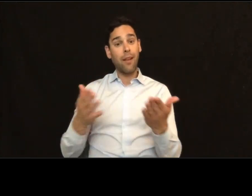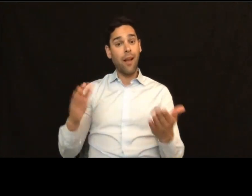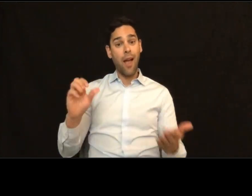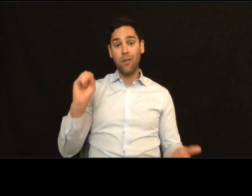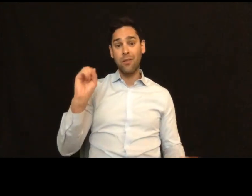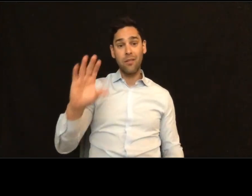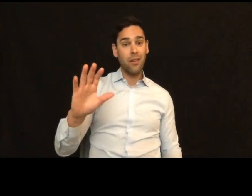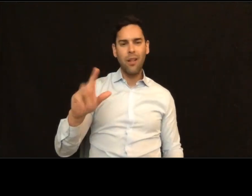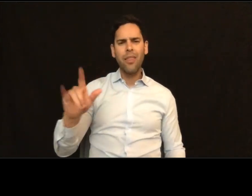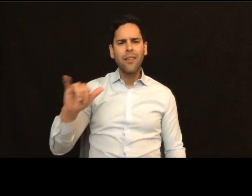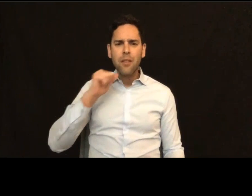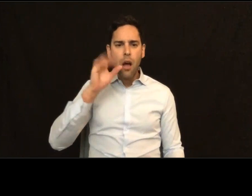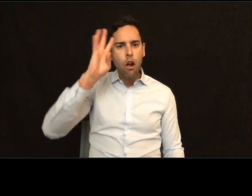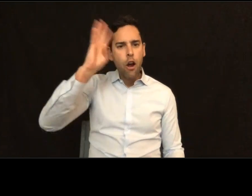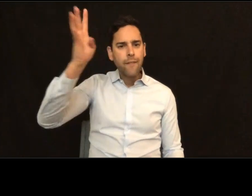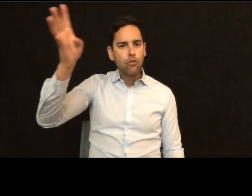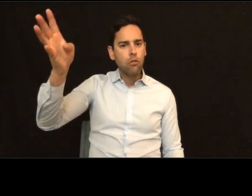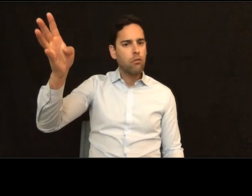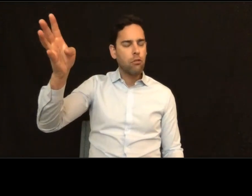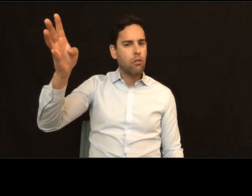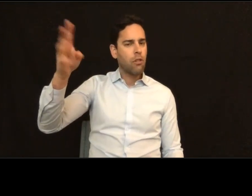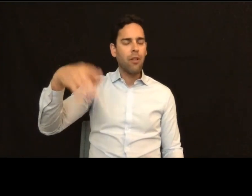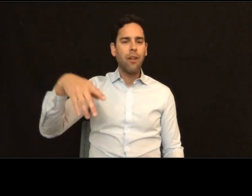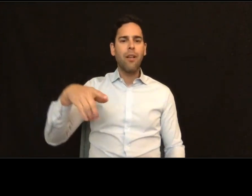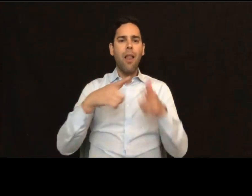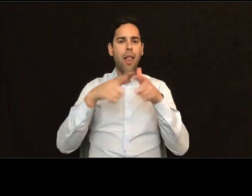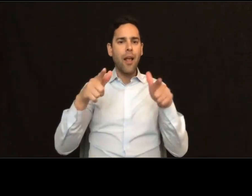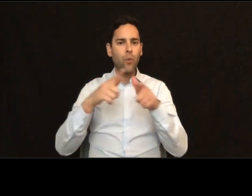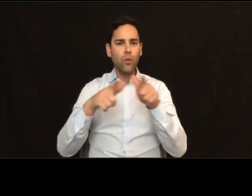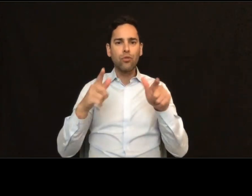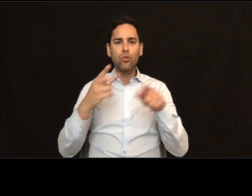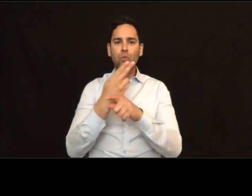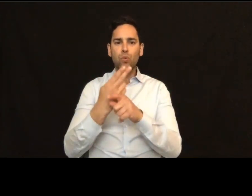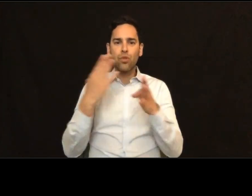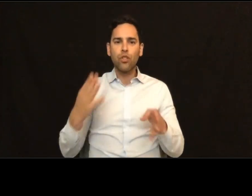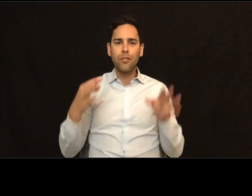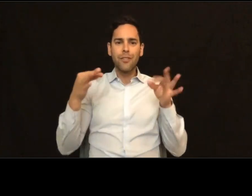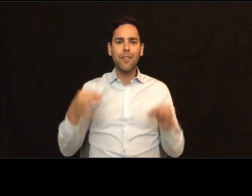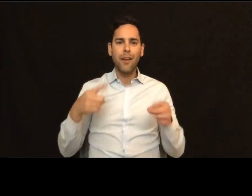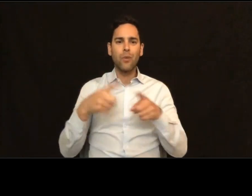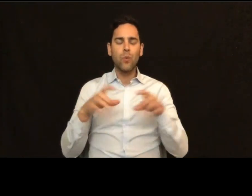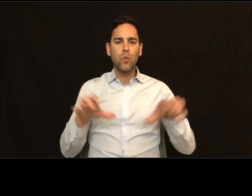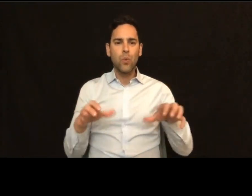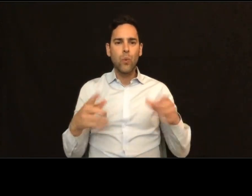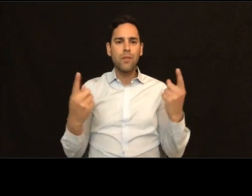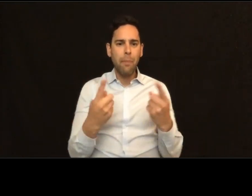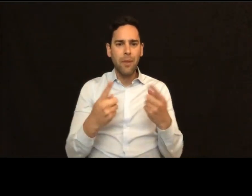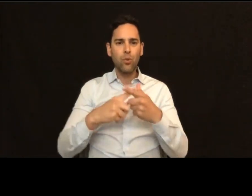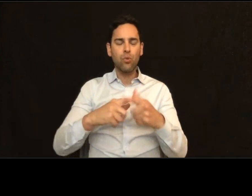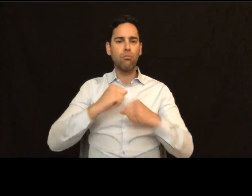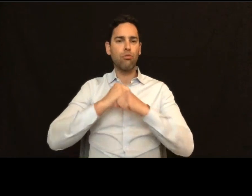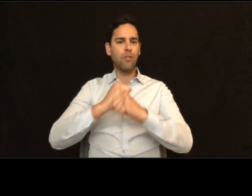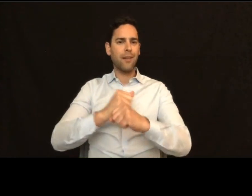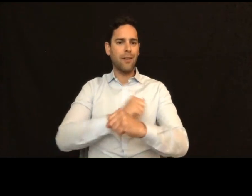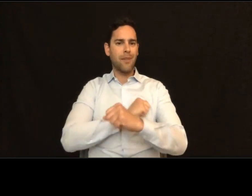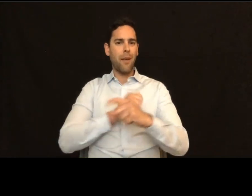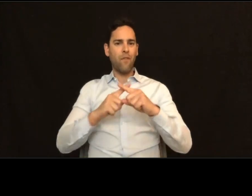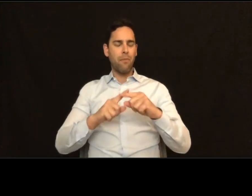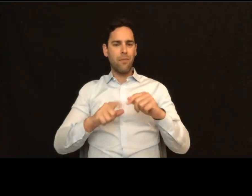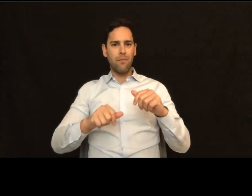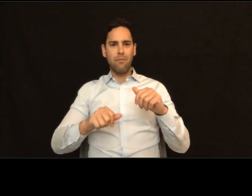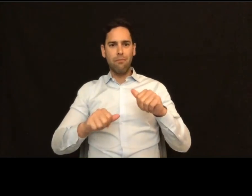Language users deciding to do something to protect themselves from prejudice or to make themselves feel like a